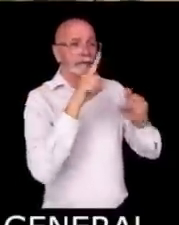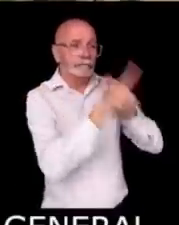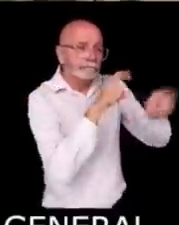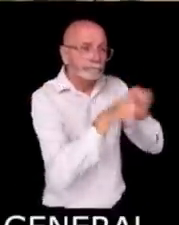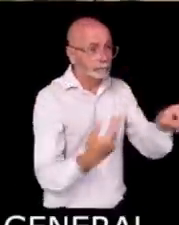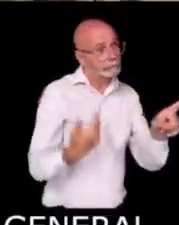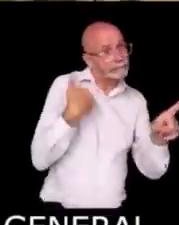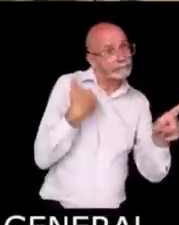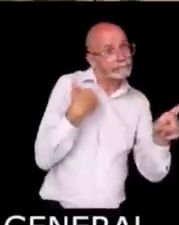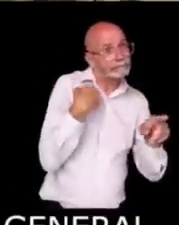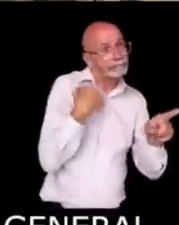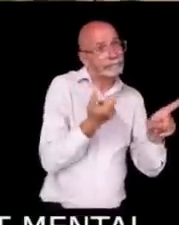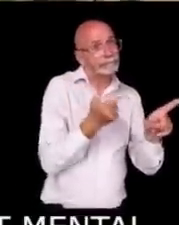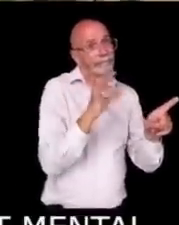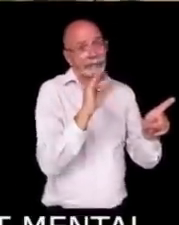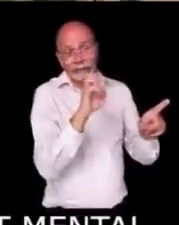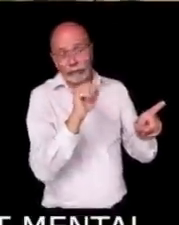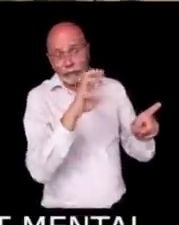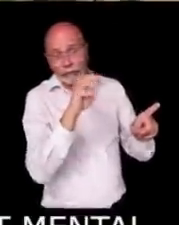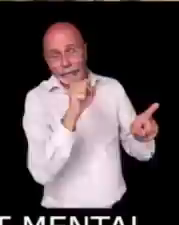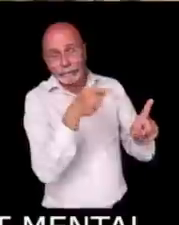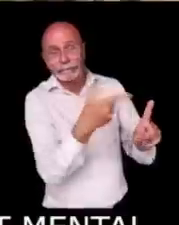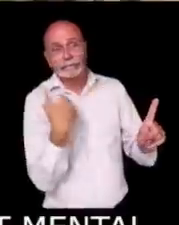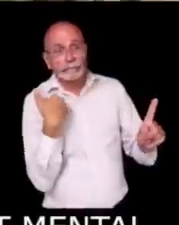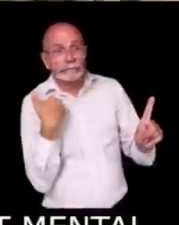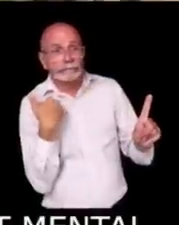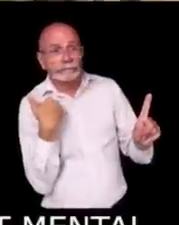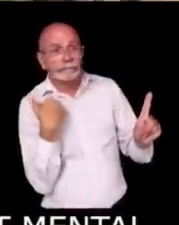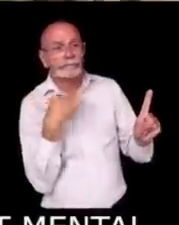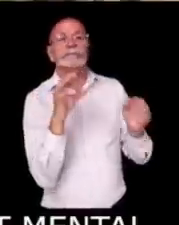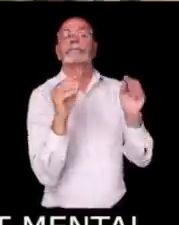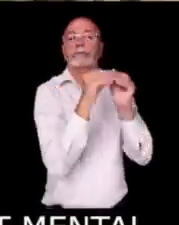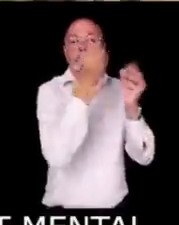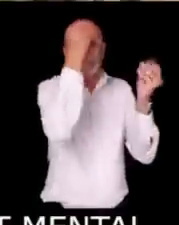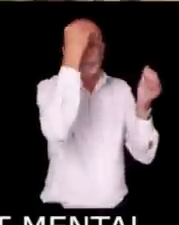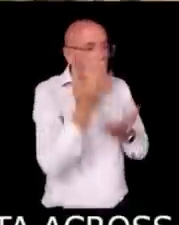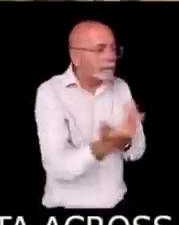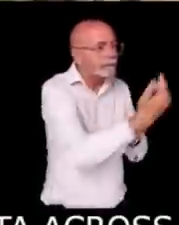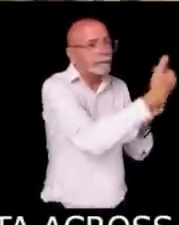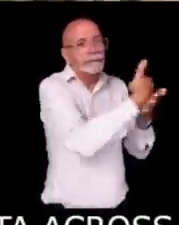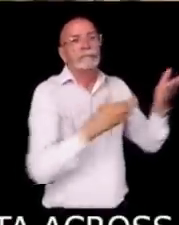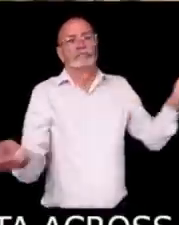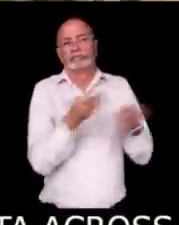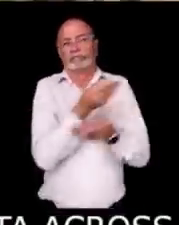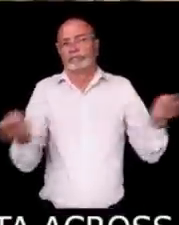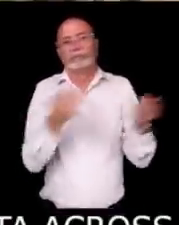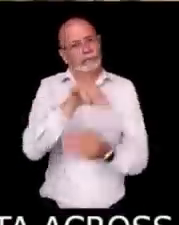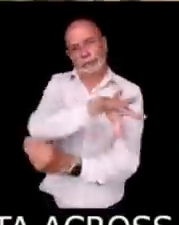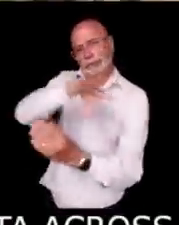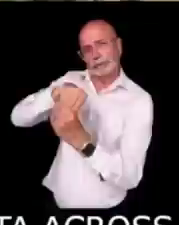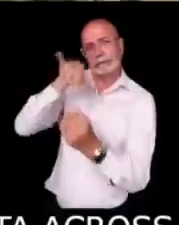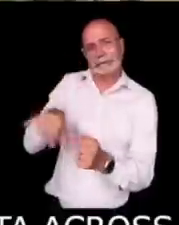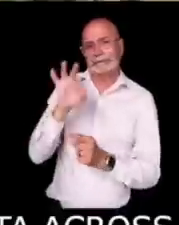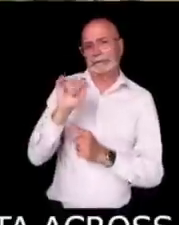firearms, sharing of data across jurisdictions. I mean, those are parts of the National Firearm Agreement,